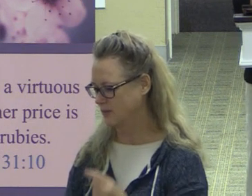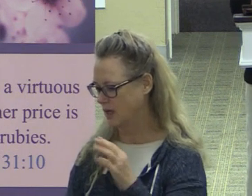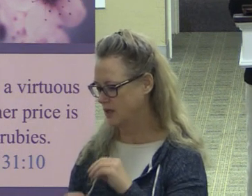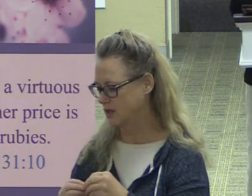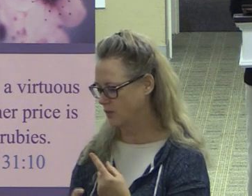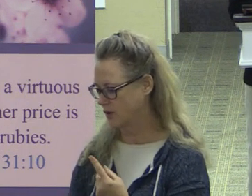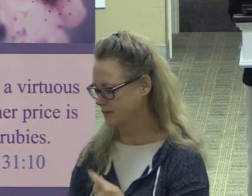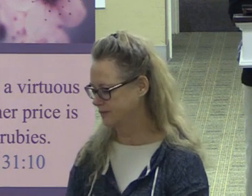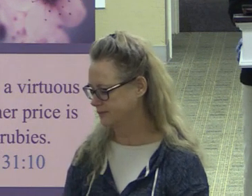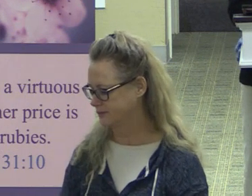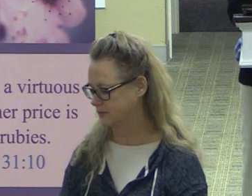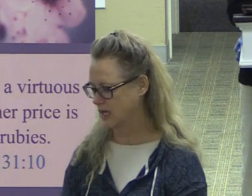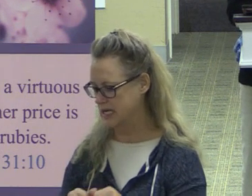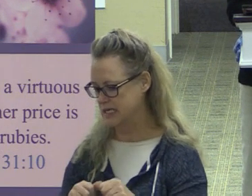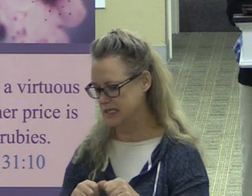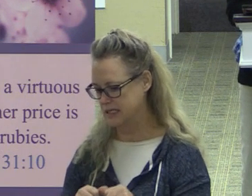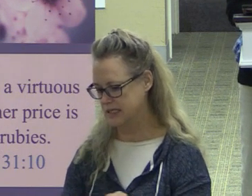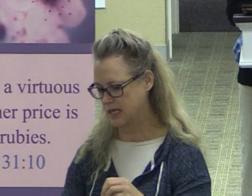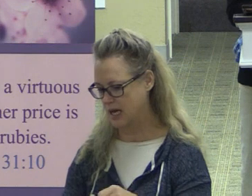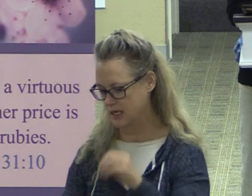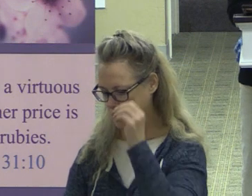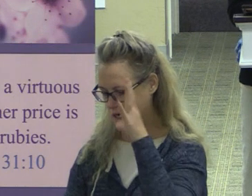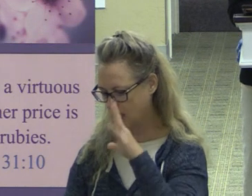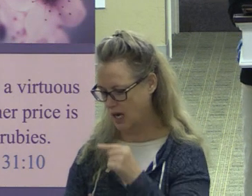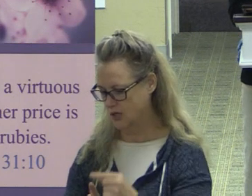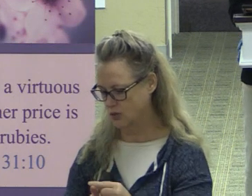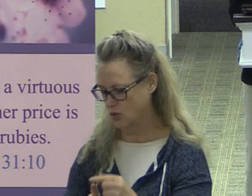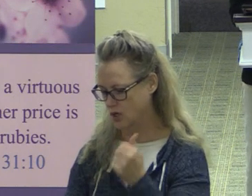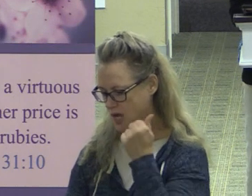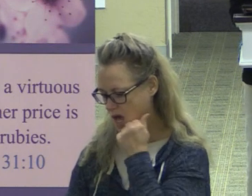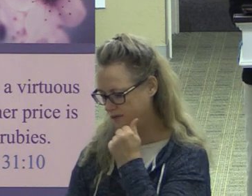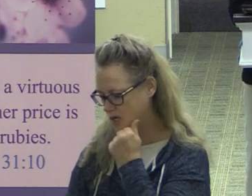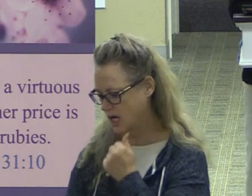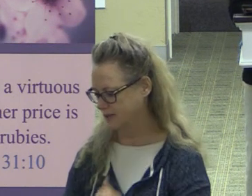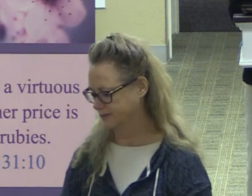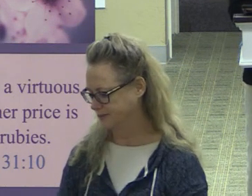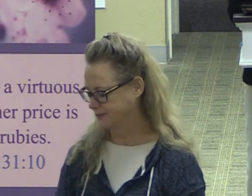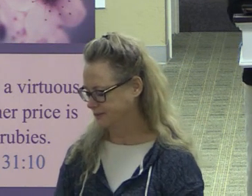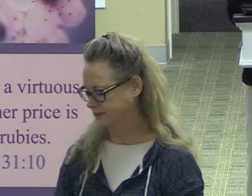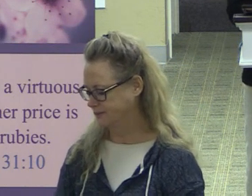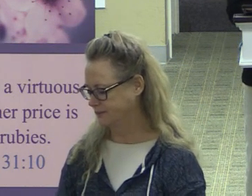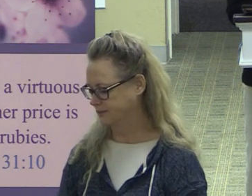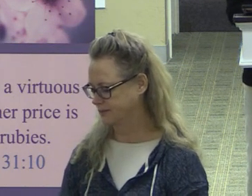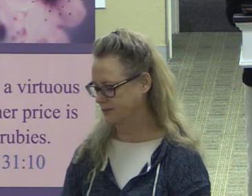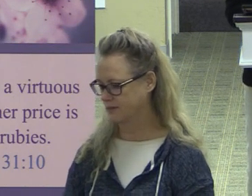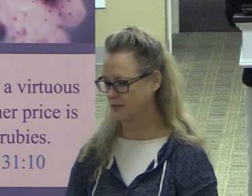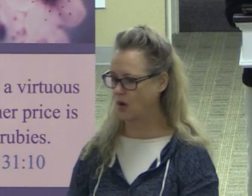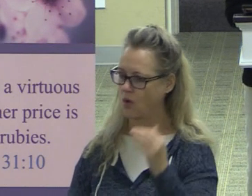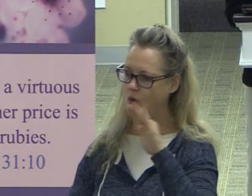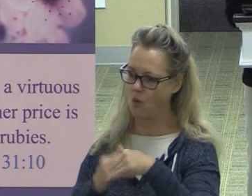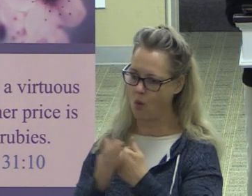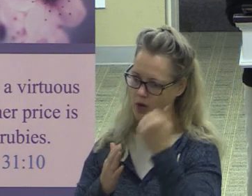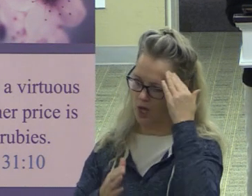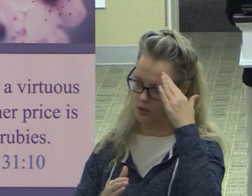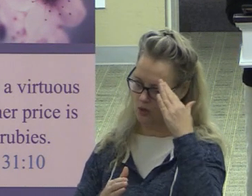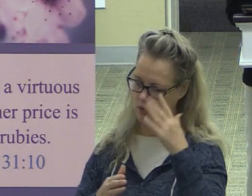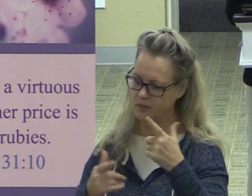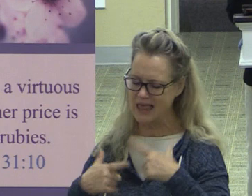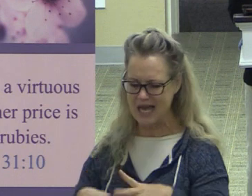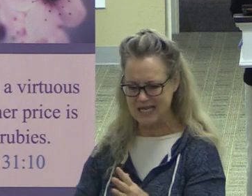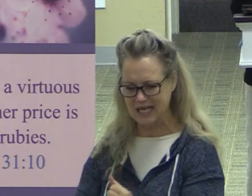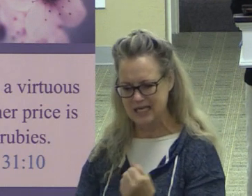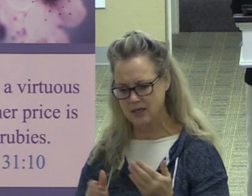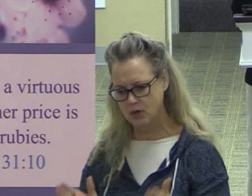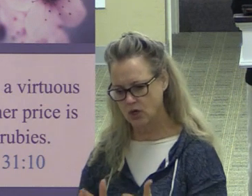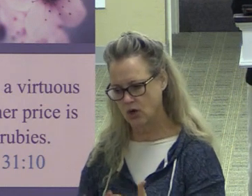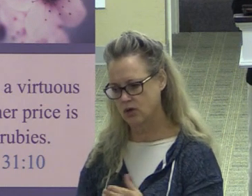Number one, stay in God's word daily. We all know this, but let's get some encouragement in this area. First,